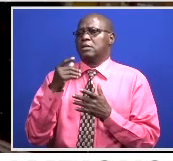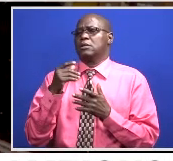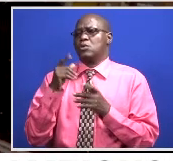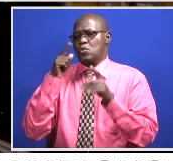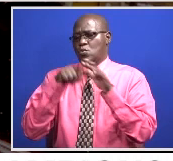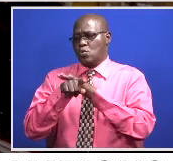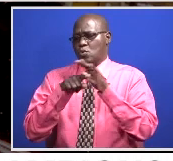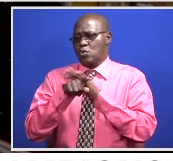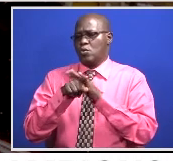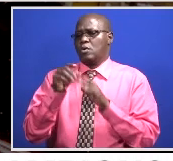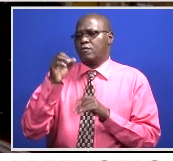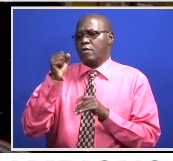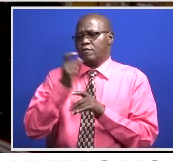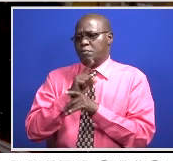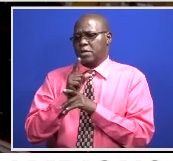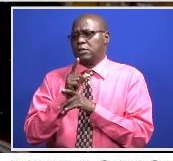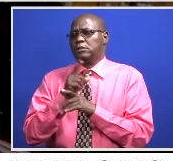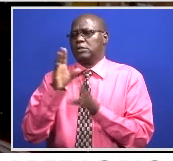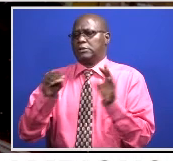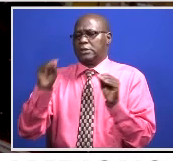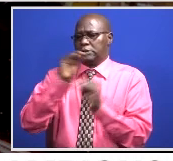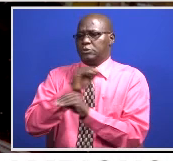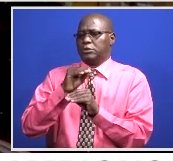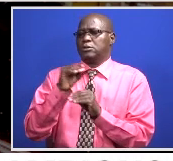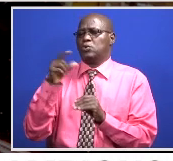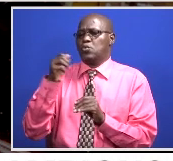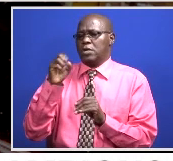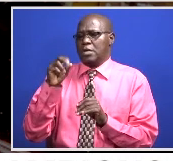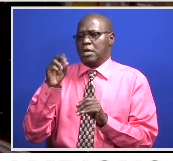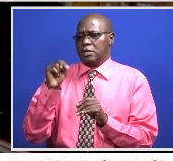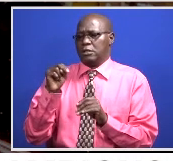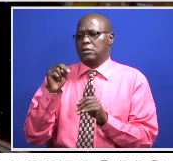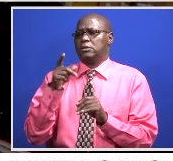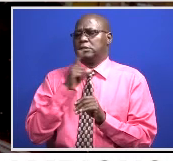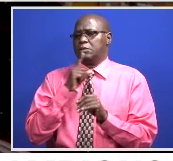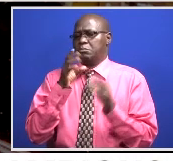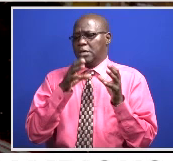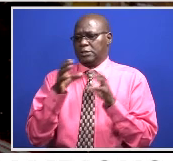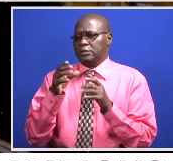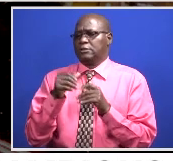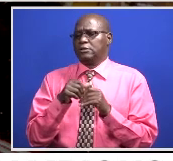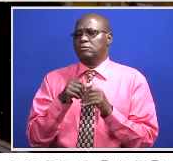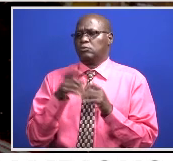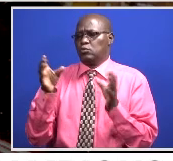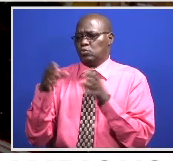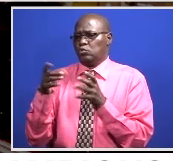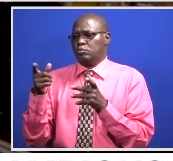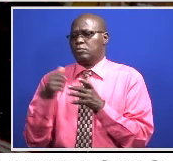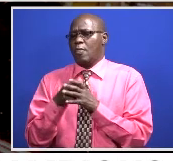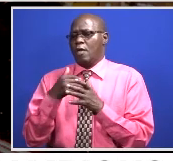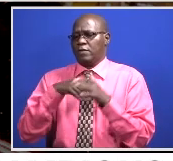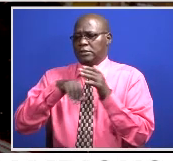minutes, including two from a substitute Ikay Gundogan, set off the party, with fans pouring onto the field at the Etihad Stadium